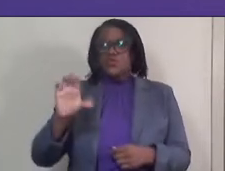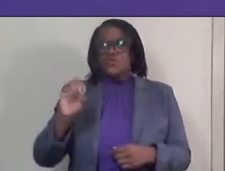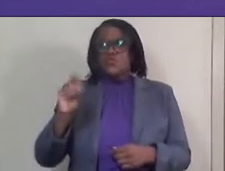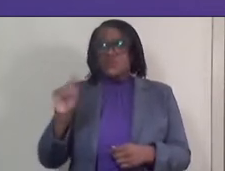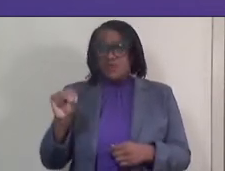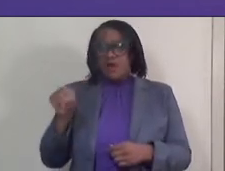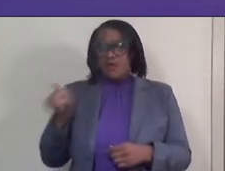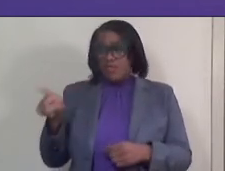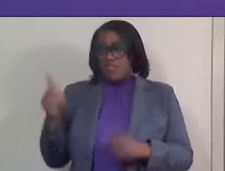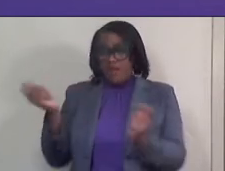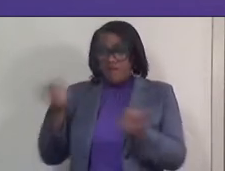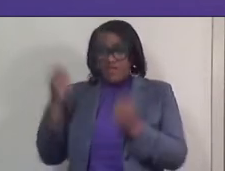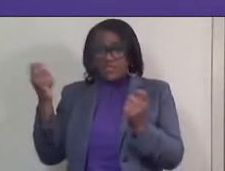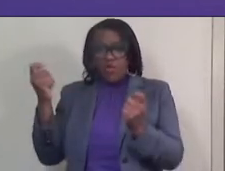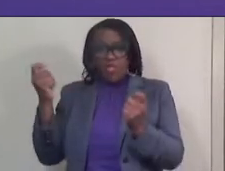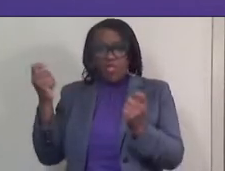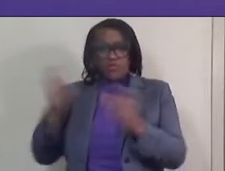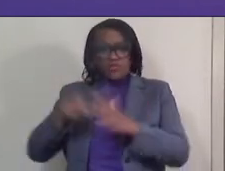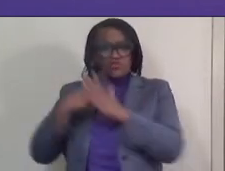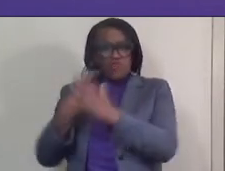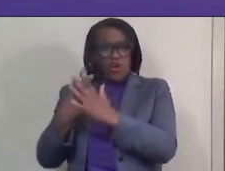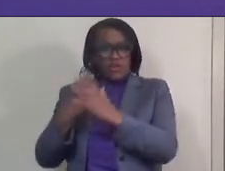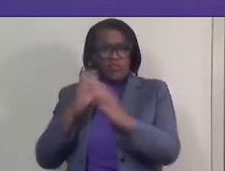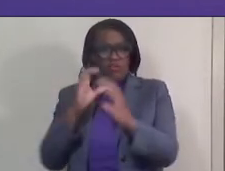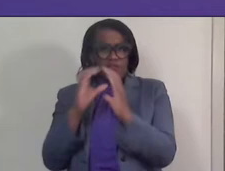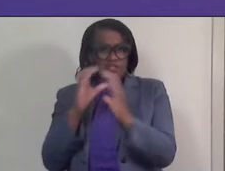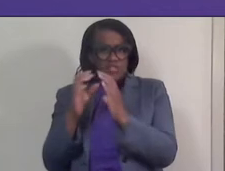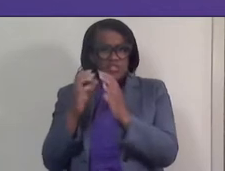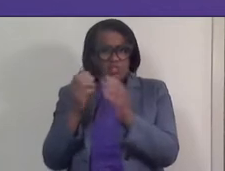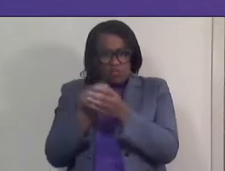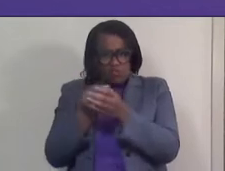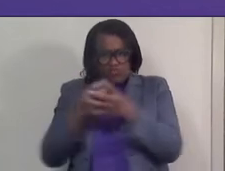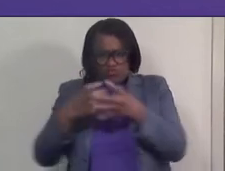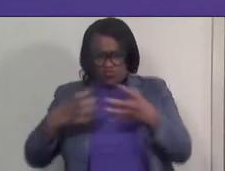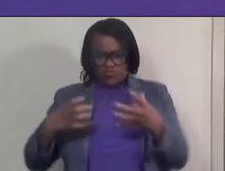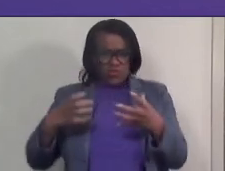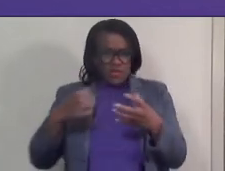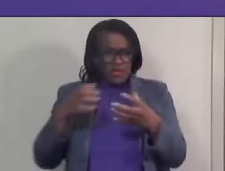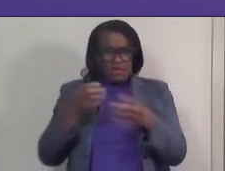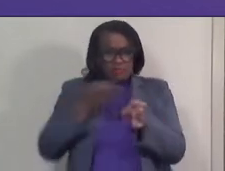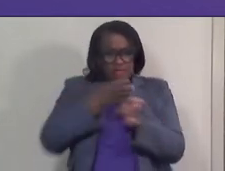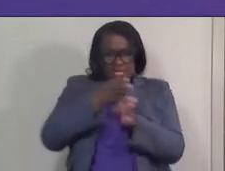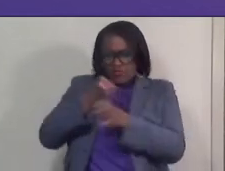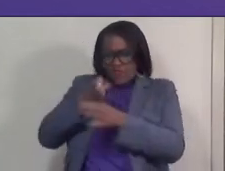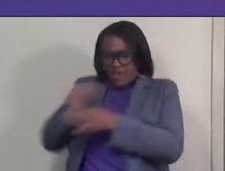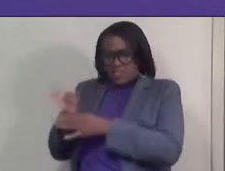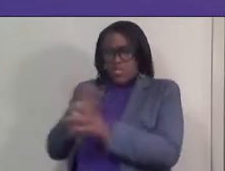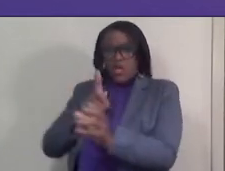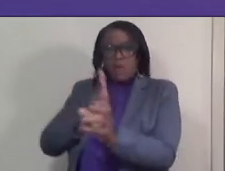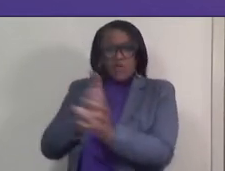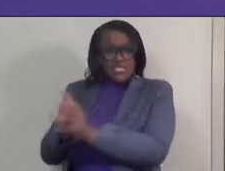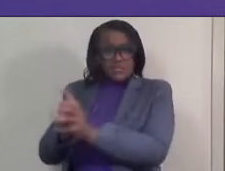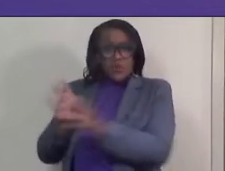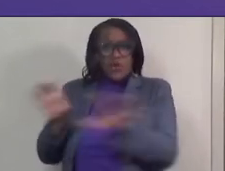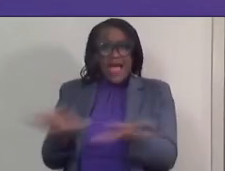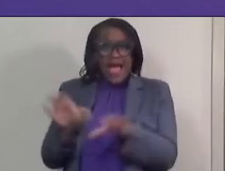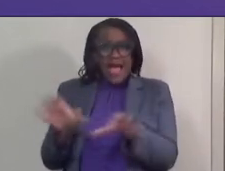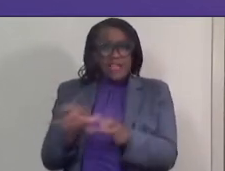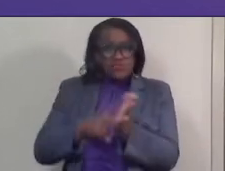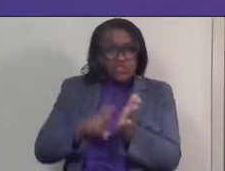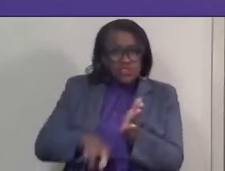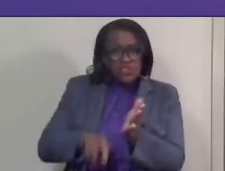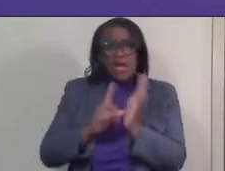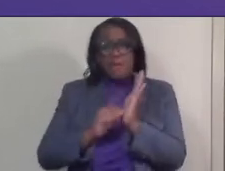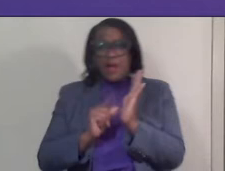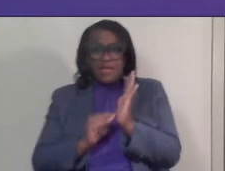a platform that grew in many directions of participatory action research, publications,